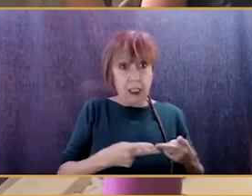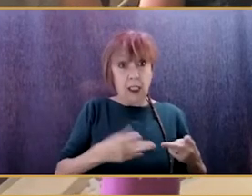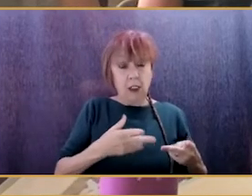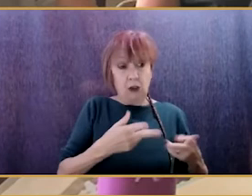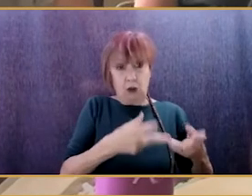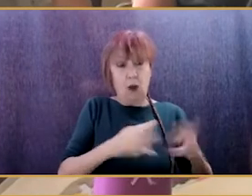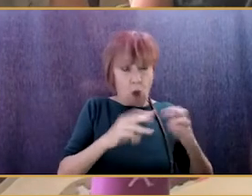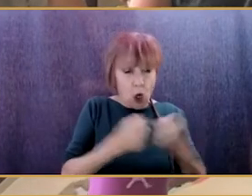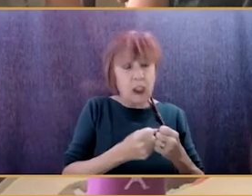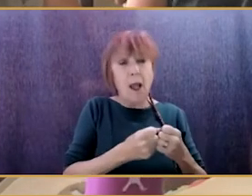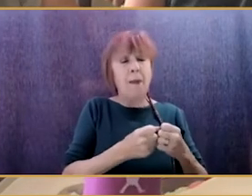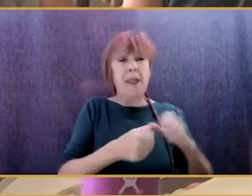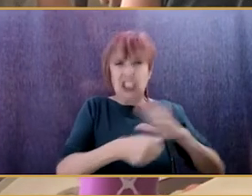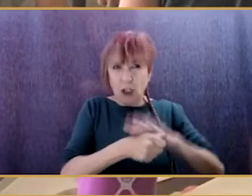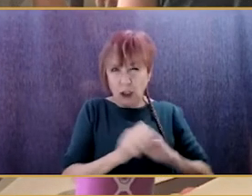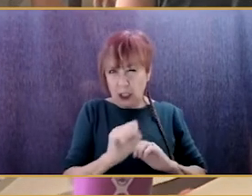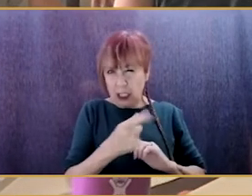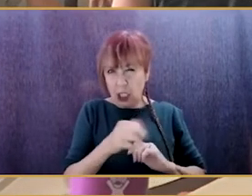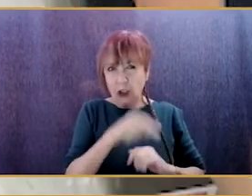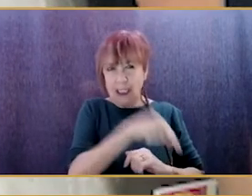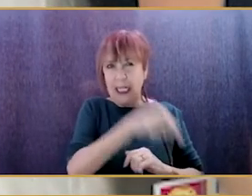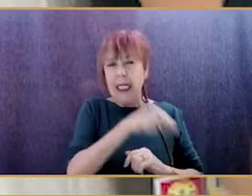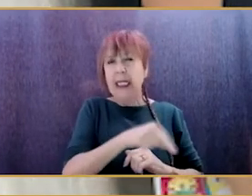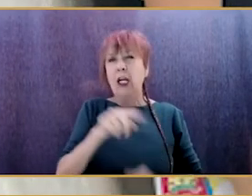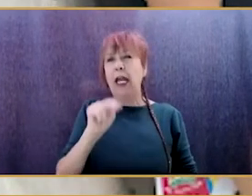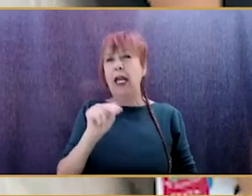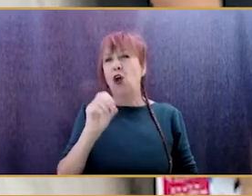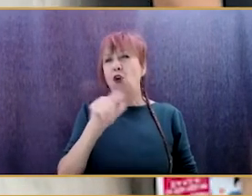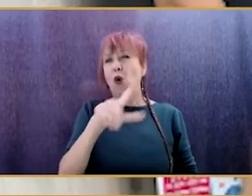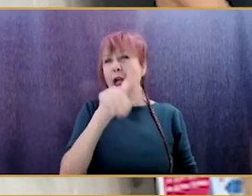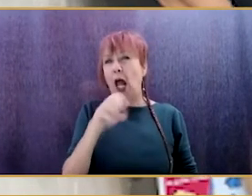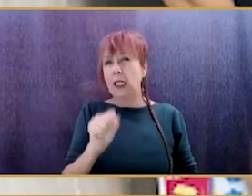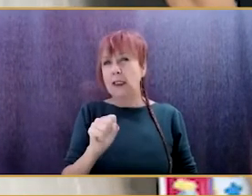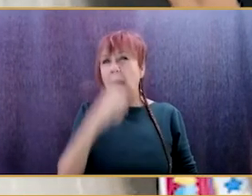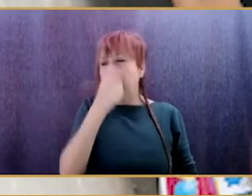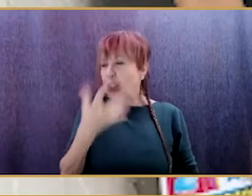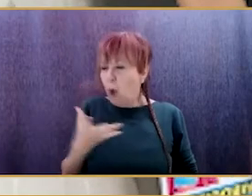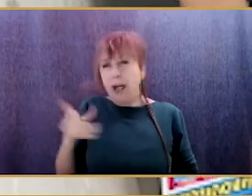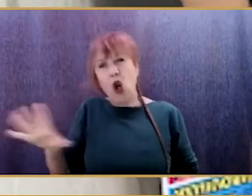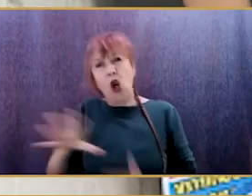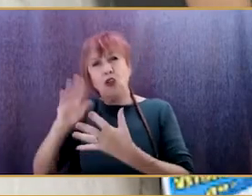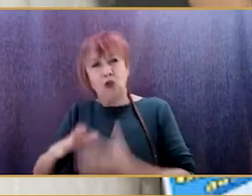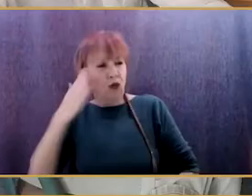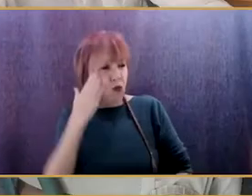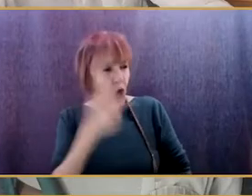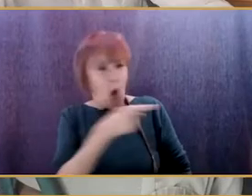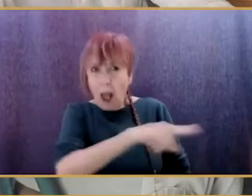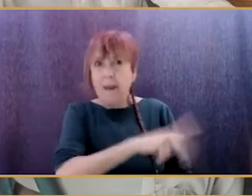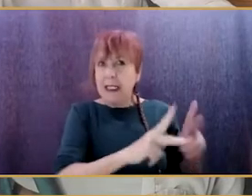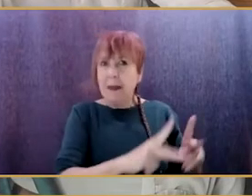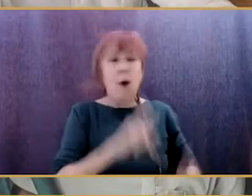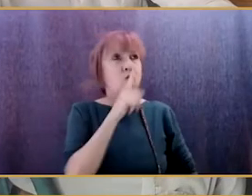migrants in Nogales, Mexico To know that the folks who are at the border are more than just their challenges There's so many